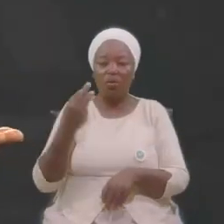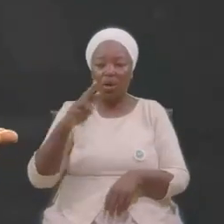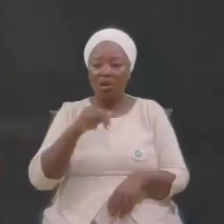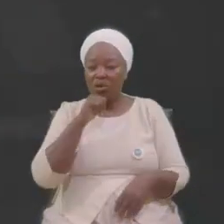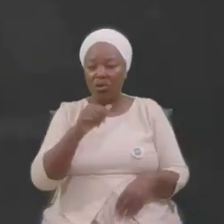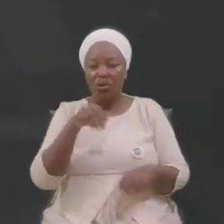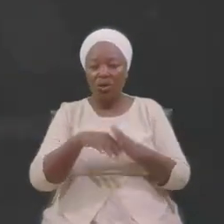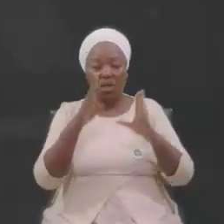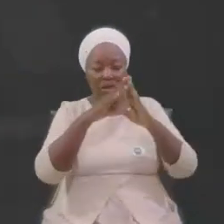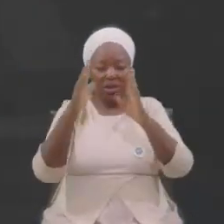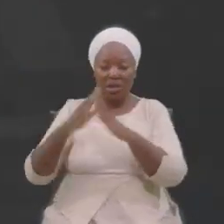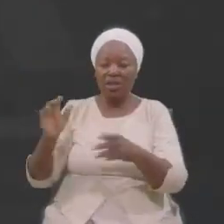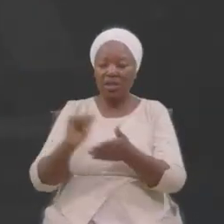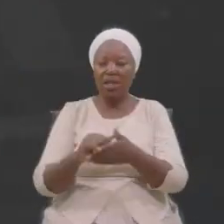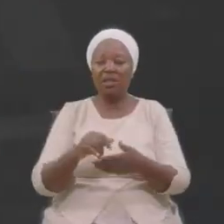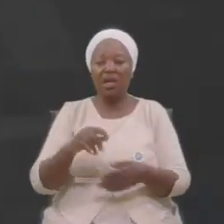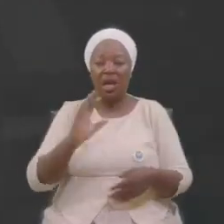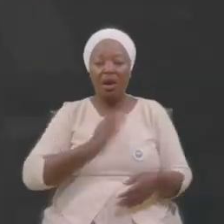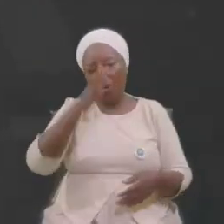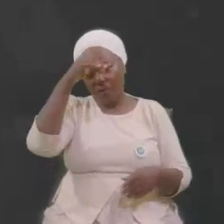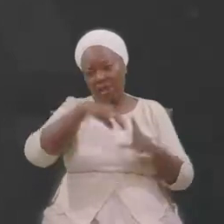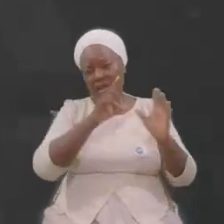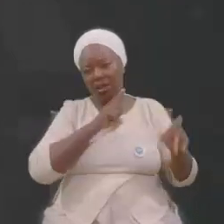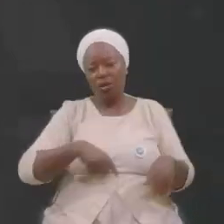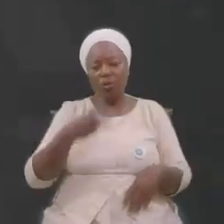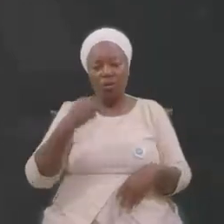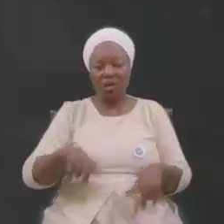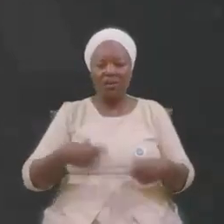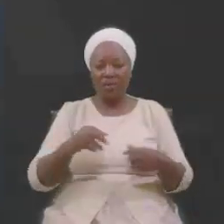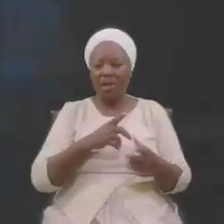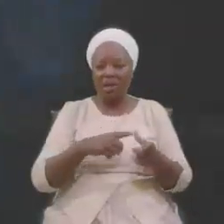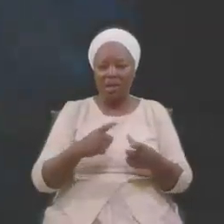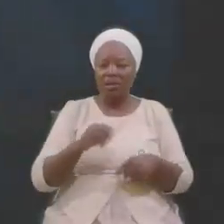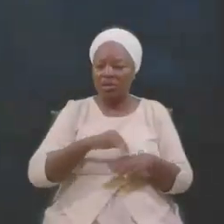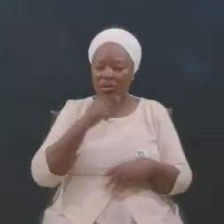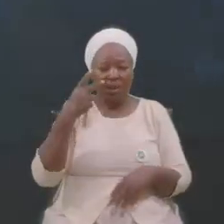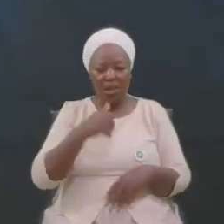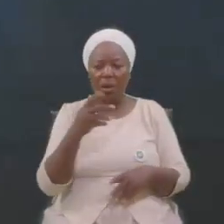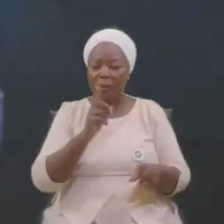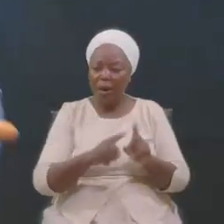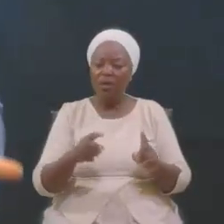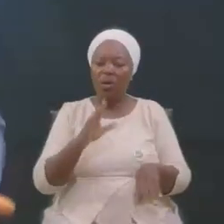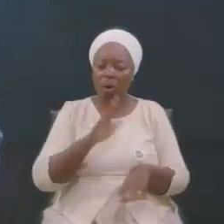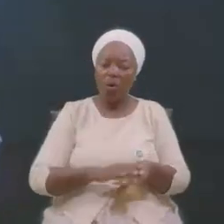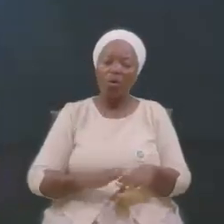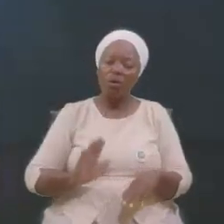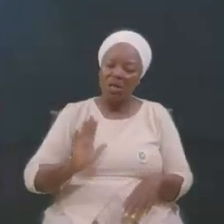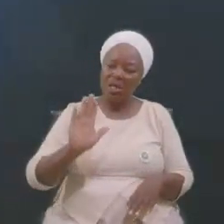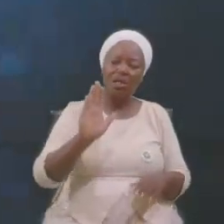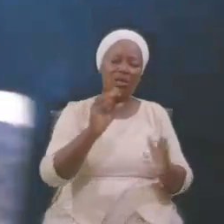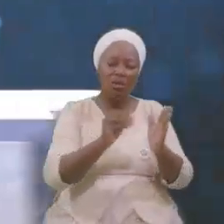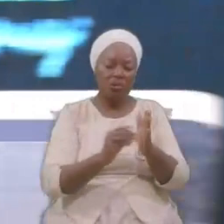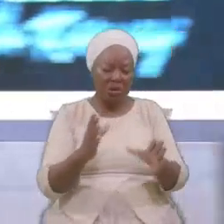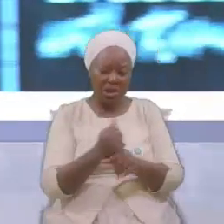town where I was living. At least I didn't see any. But on my own, I'll take money, I'll